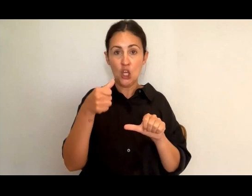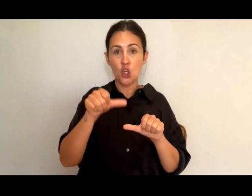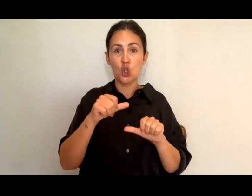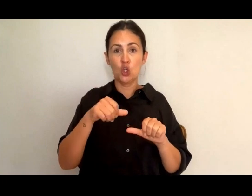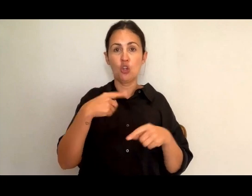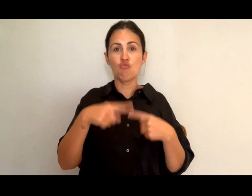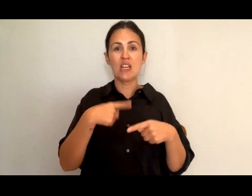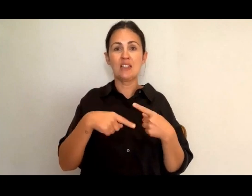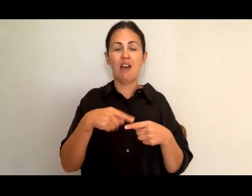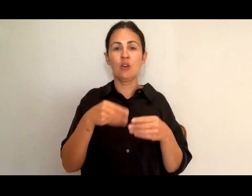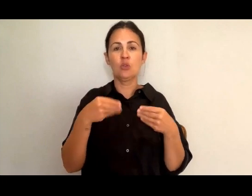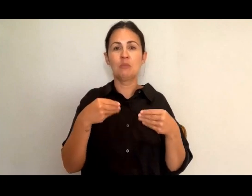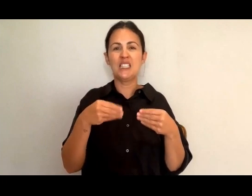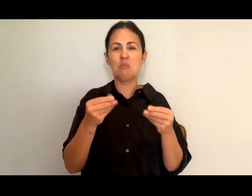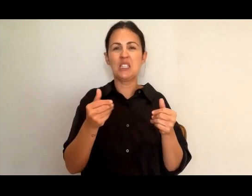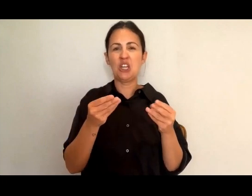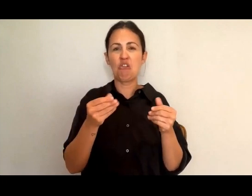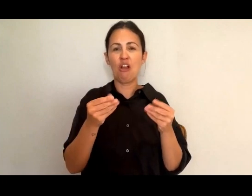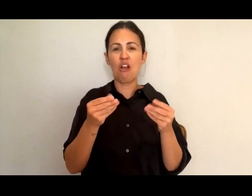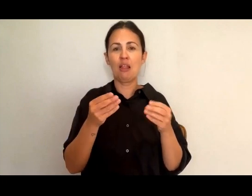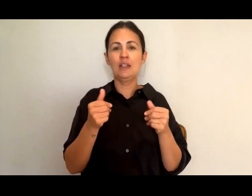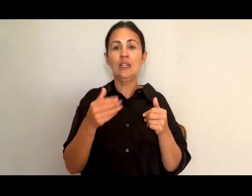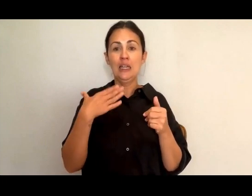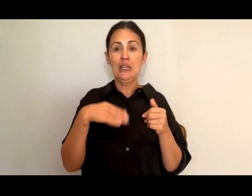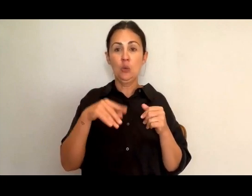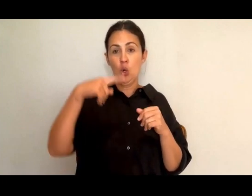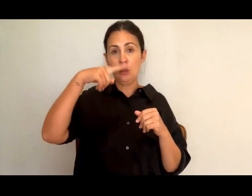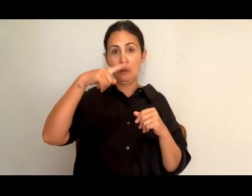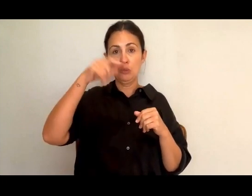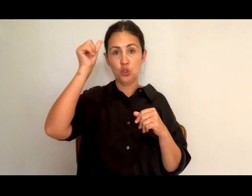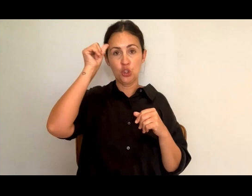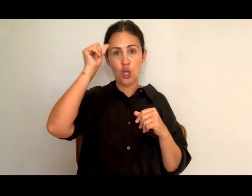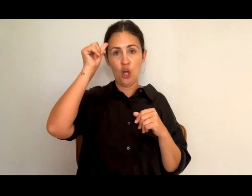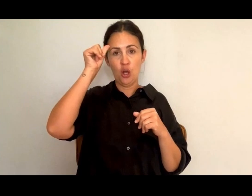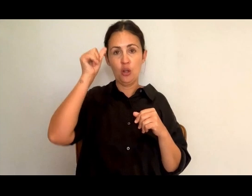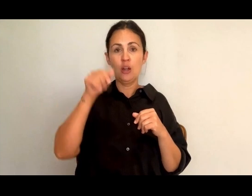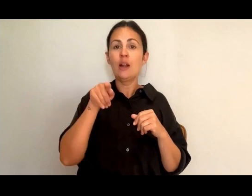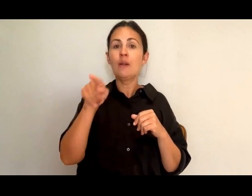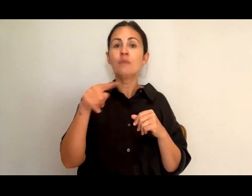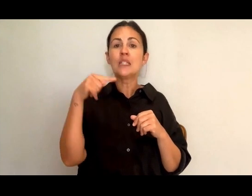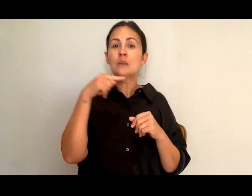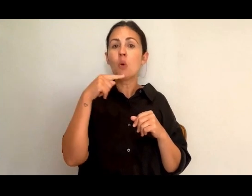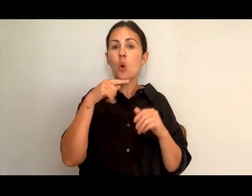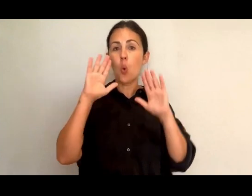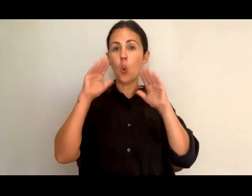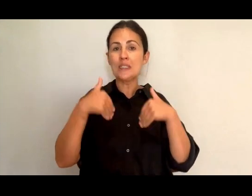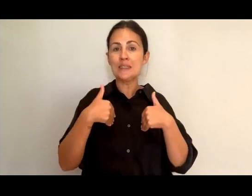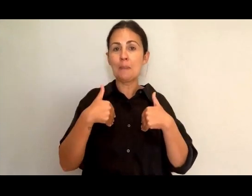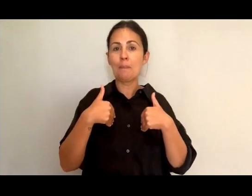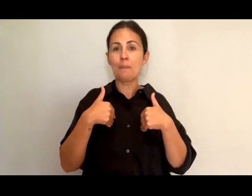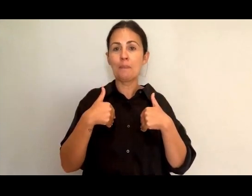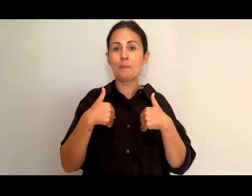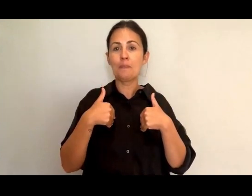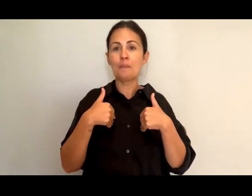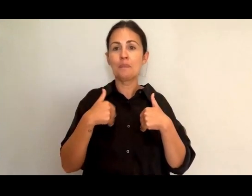people to be aware that he's a young boy who has autism, and his experience, his lived